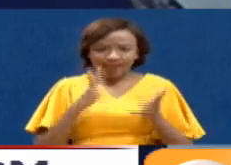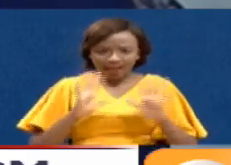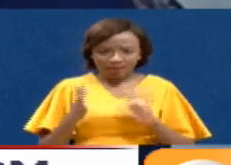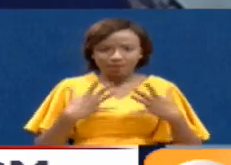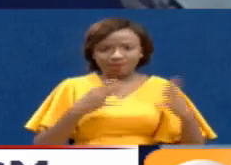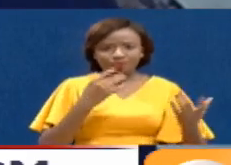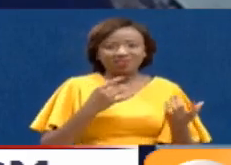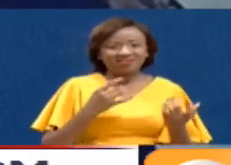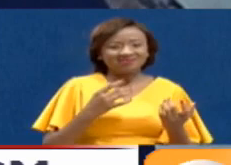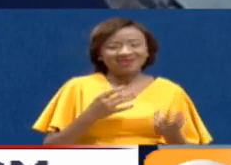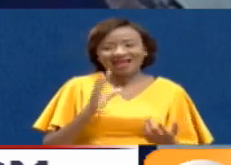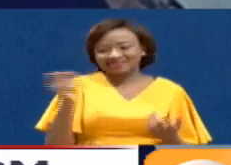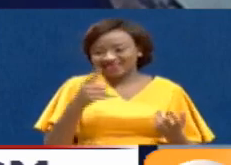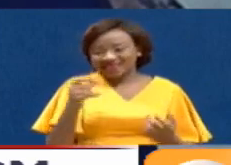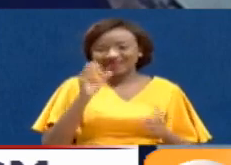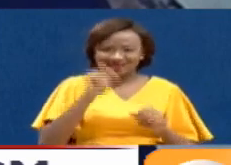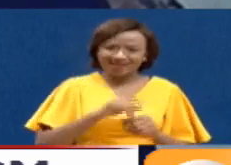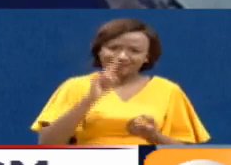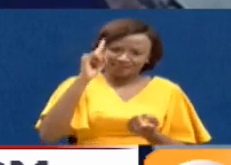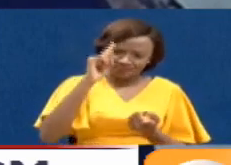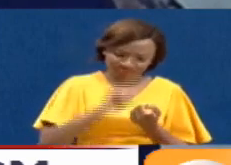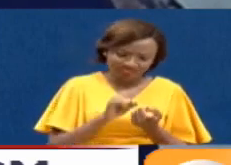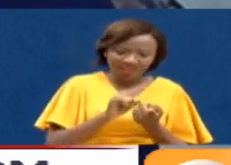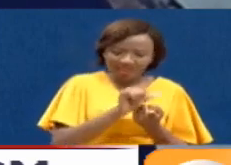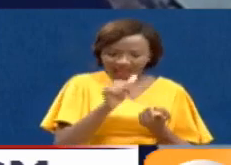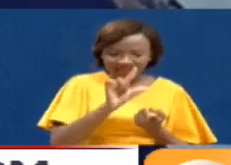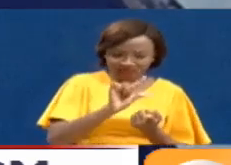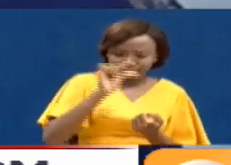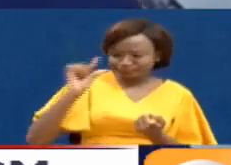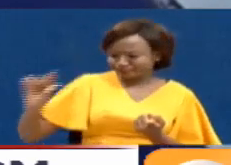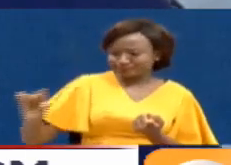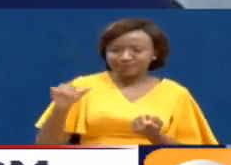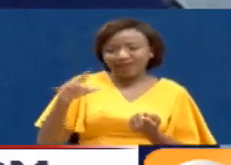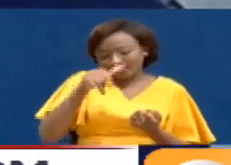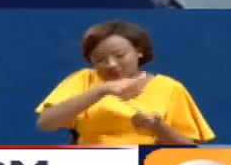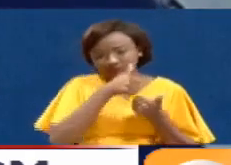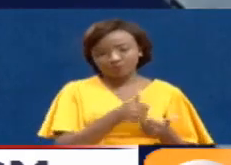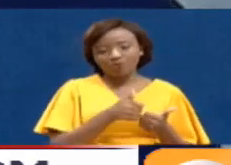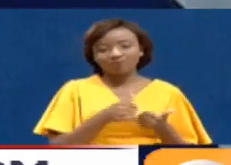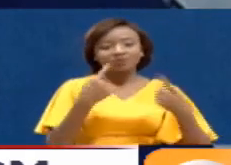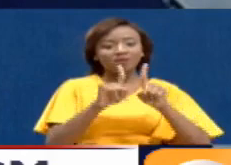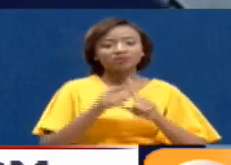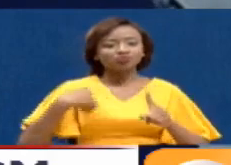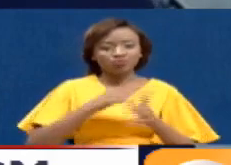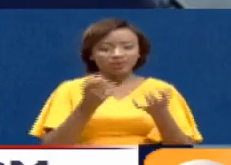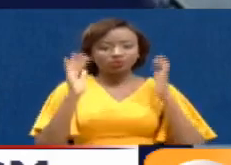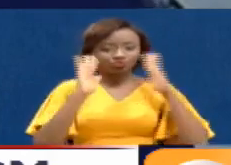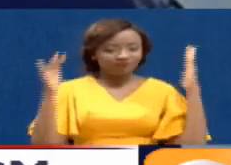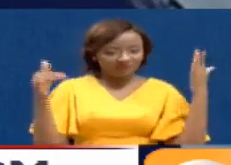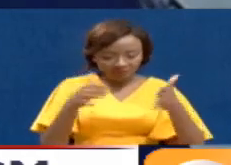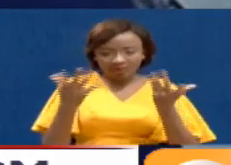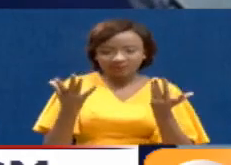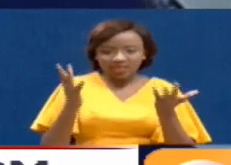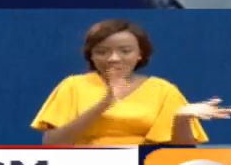donating part of their salary. It is a good thing, but let us also devote substantial component